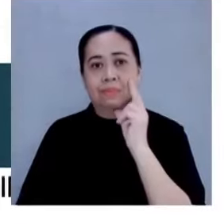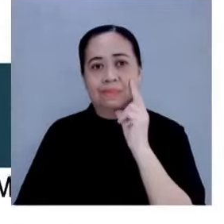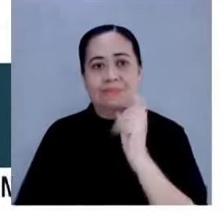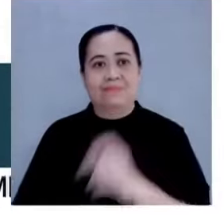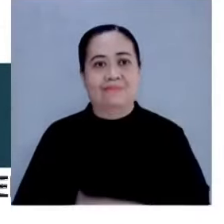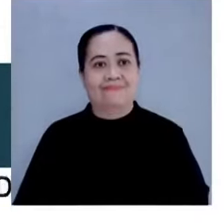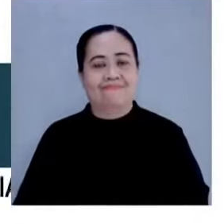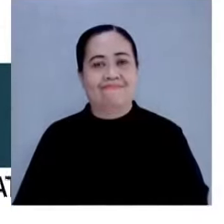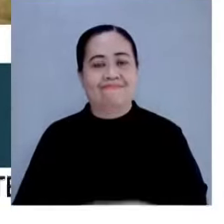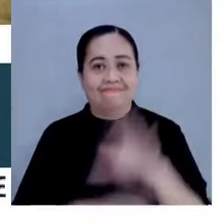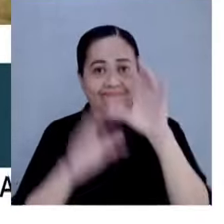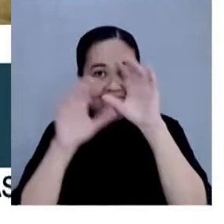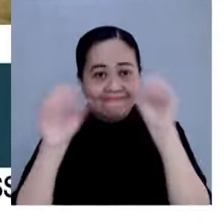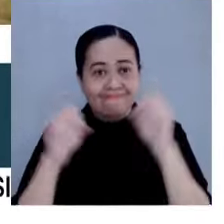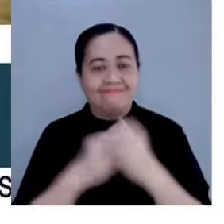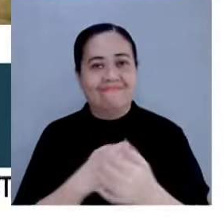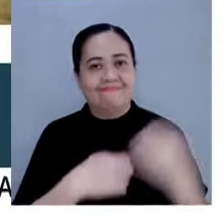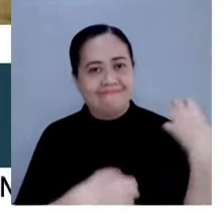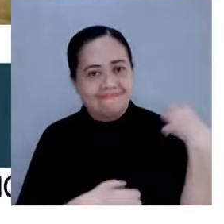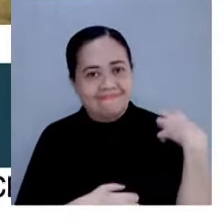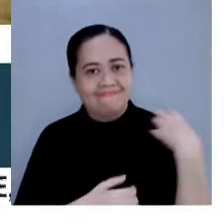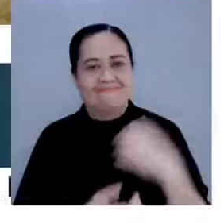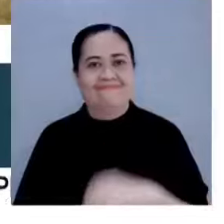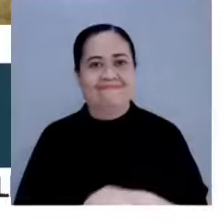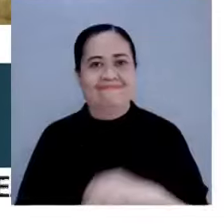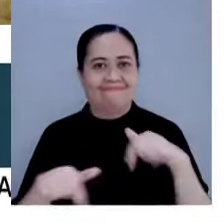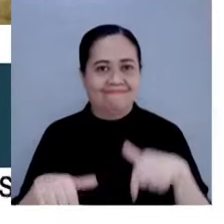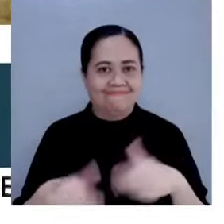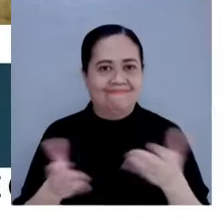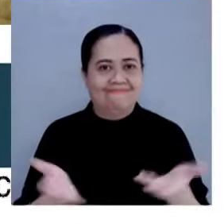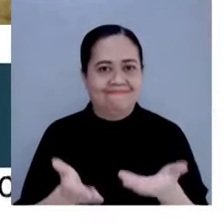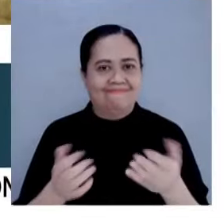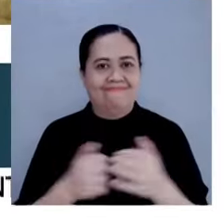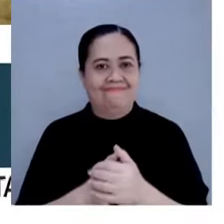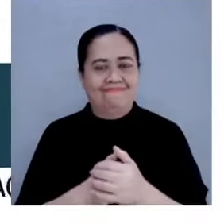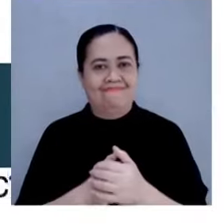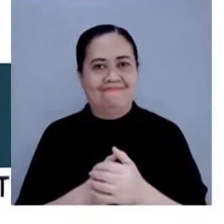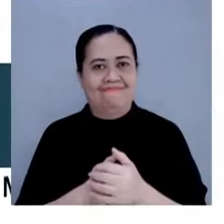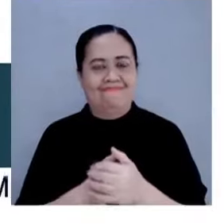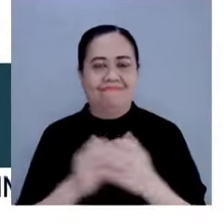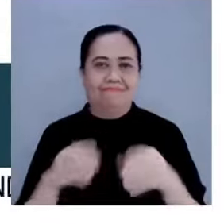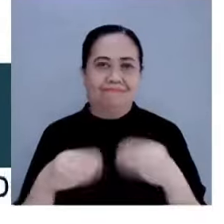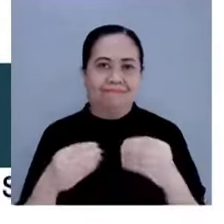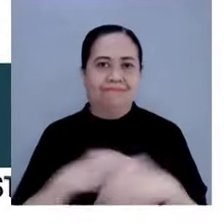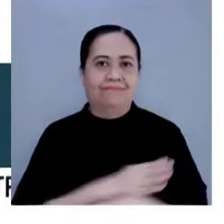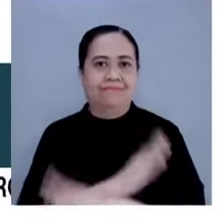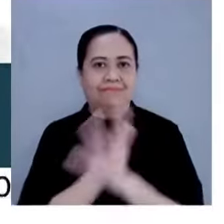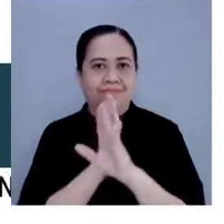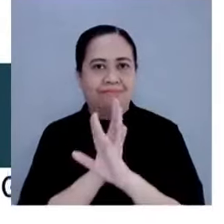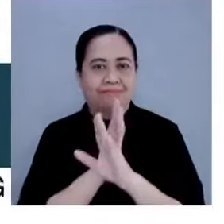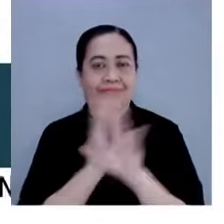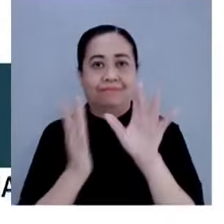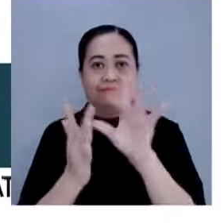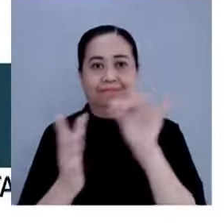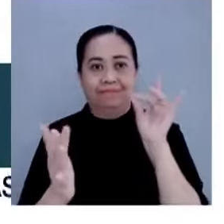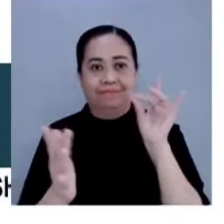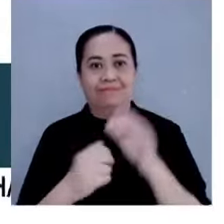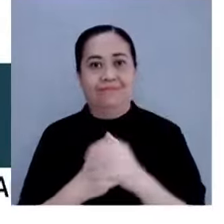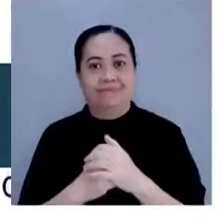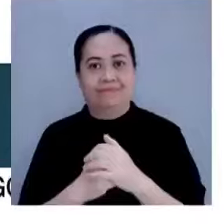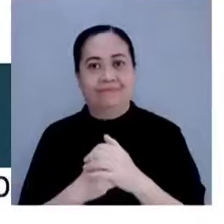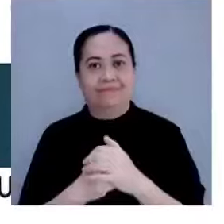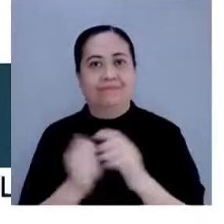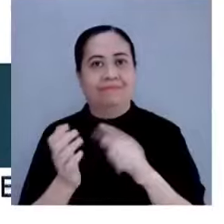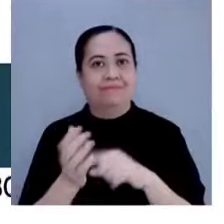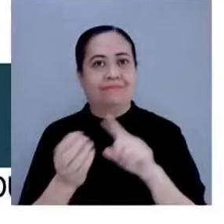Mr. President, boss, andito na po tayo. Let's give Davao a choice. This is about